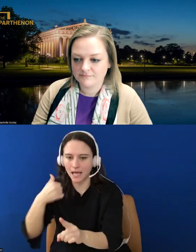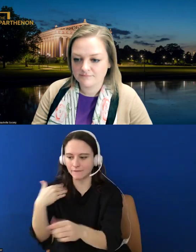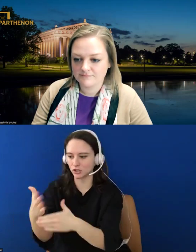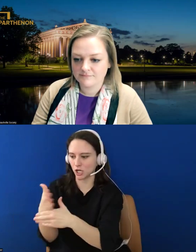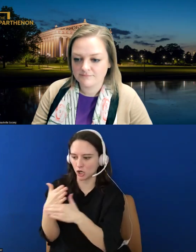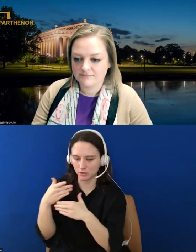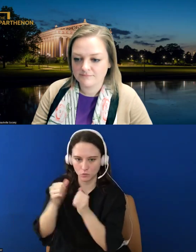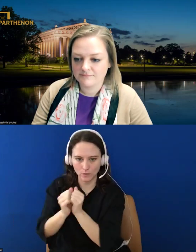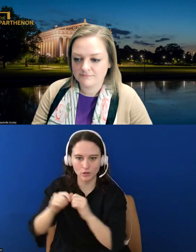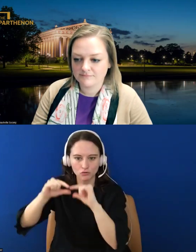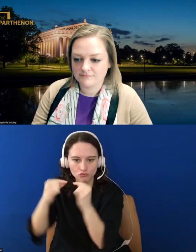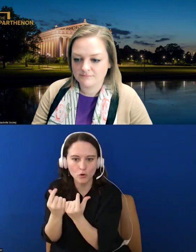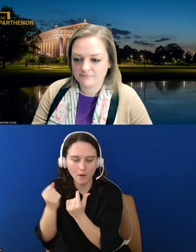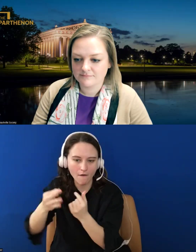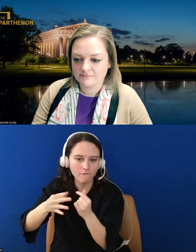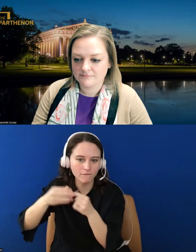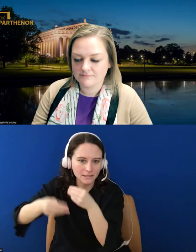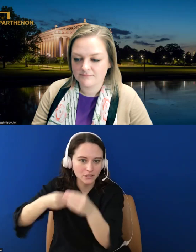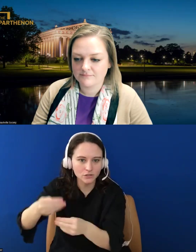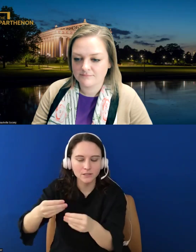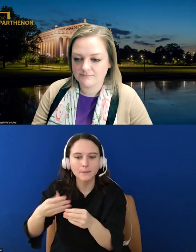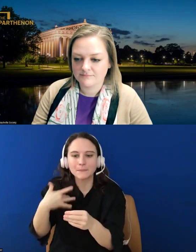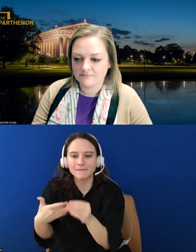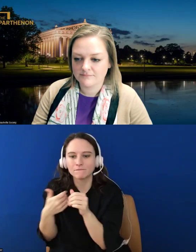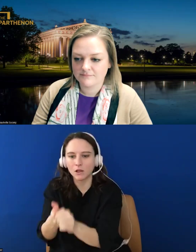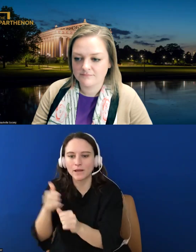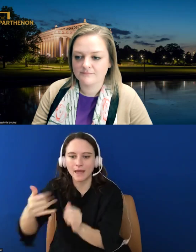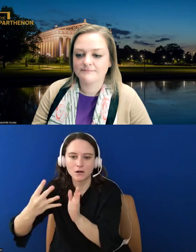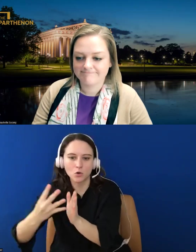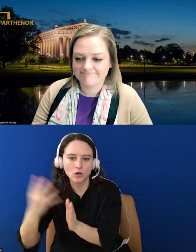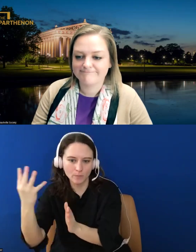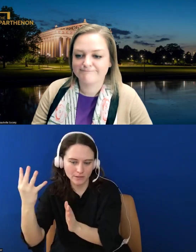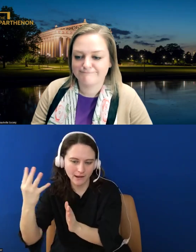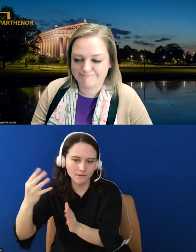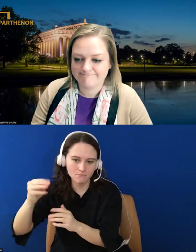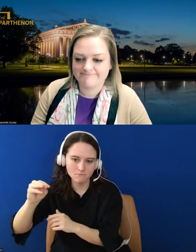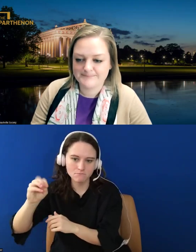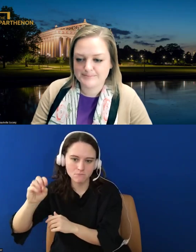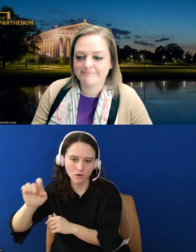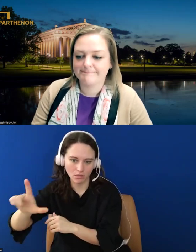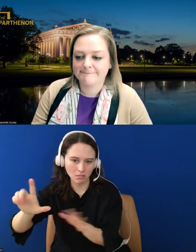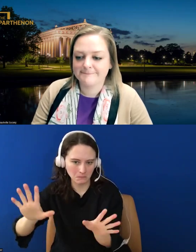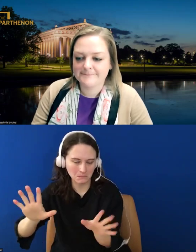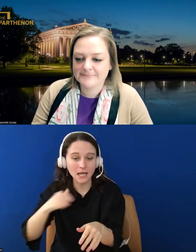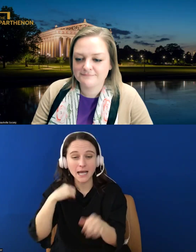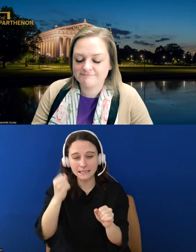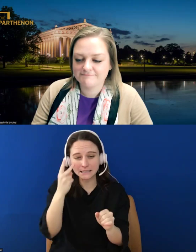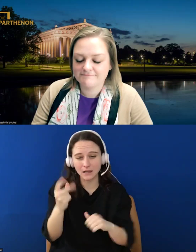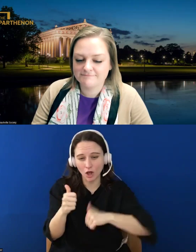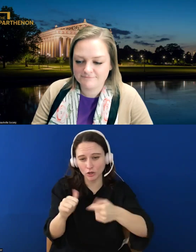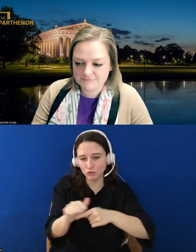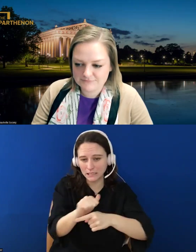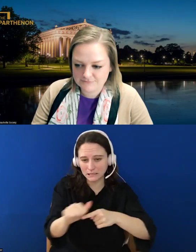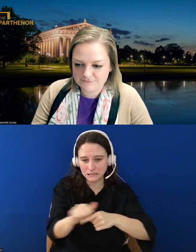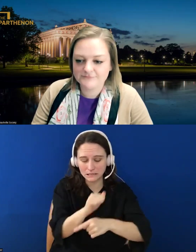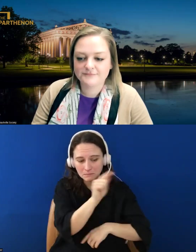usually following a quadripartite model. But I can see that there are other practices that